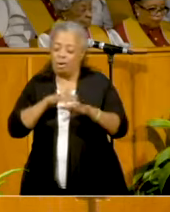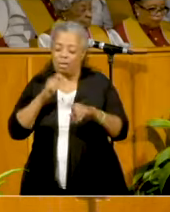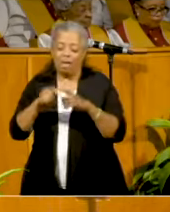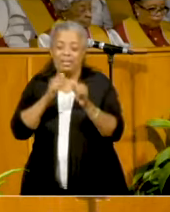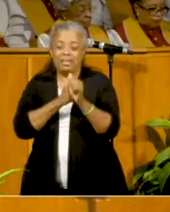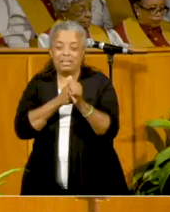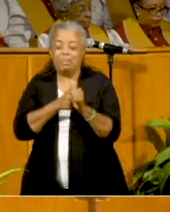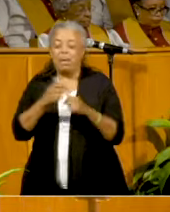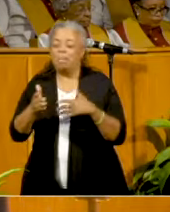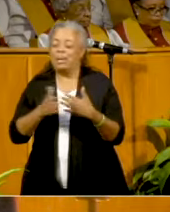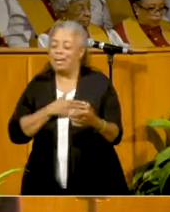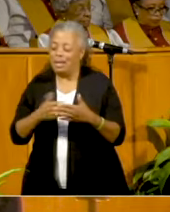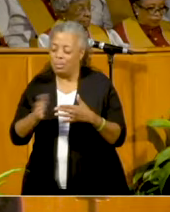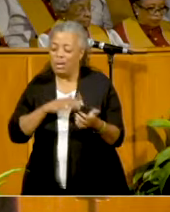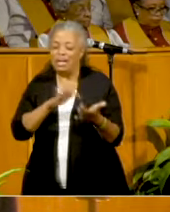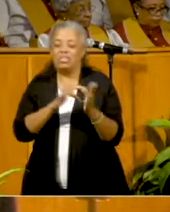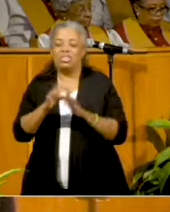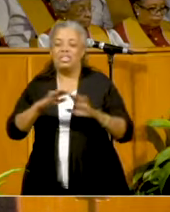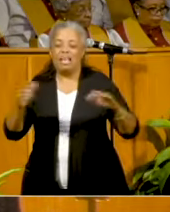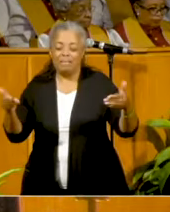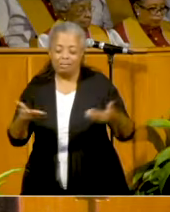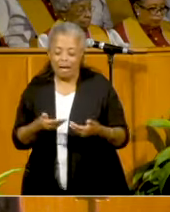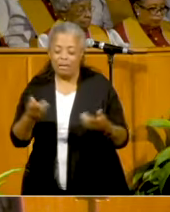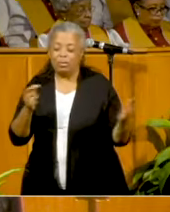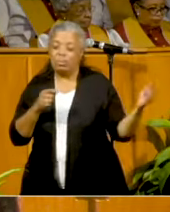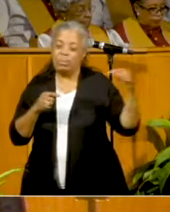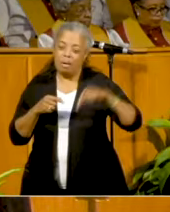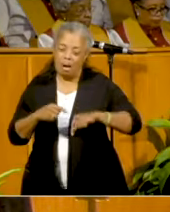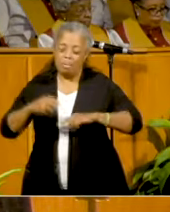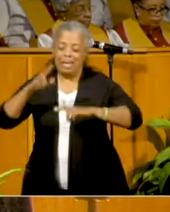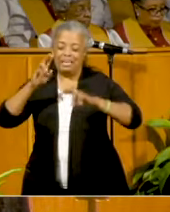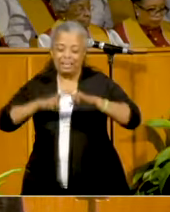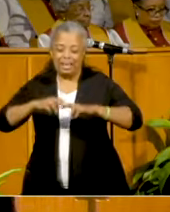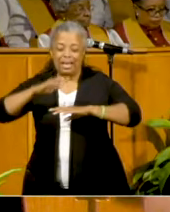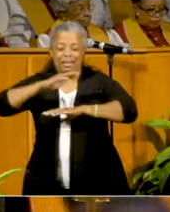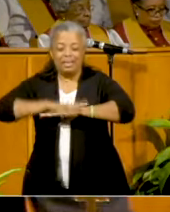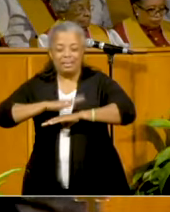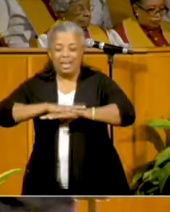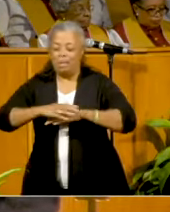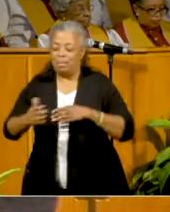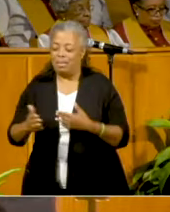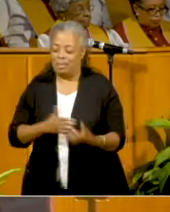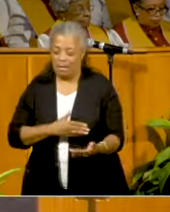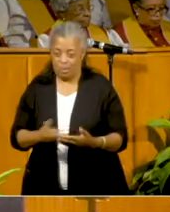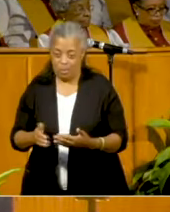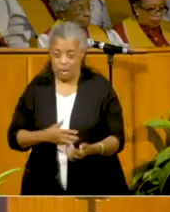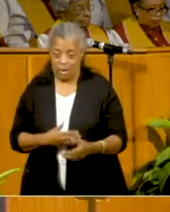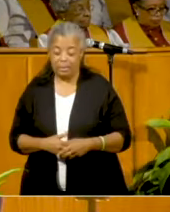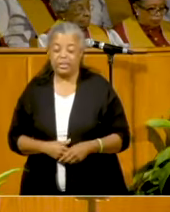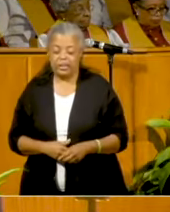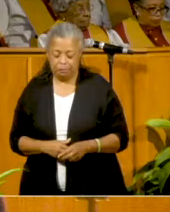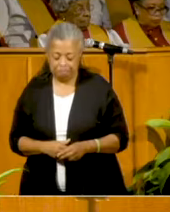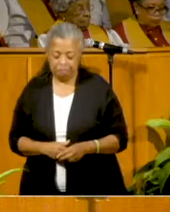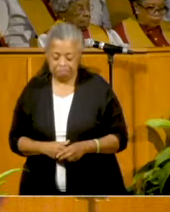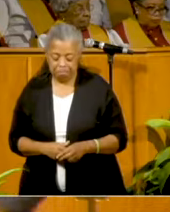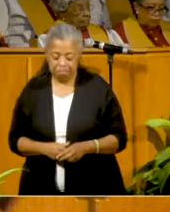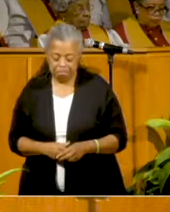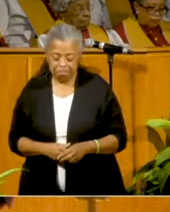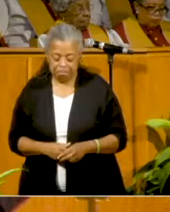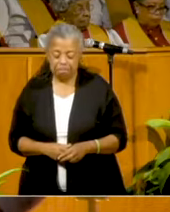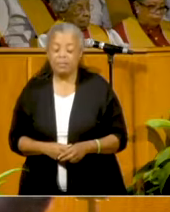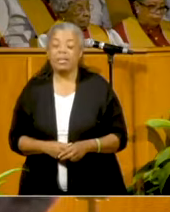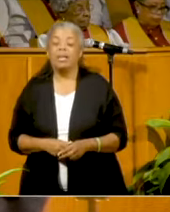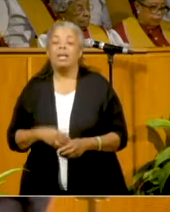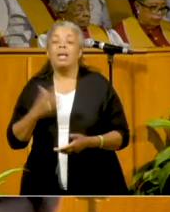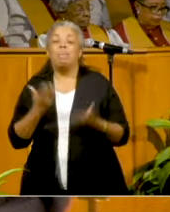disciple. And yet he's invited to sit at the table anyway. Now, the reason you haven't